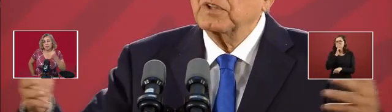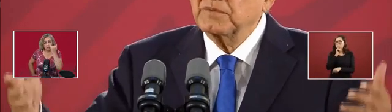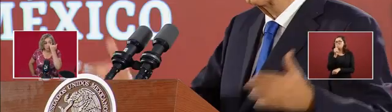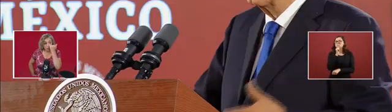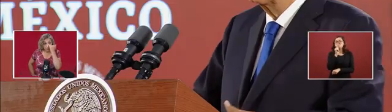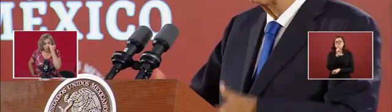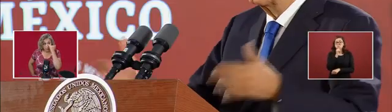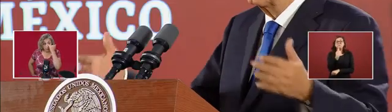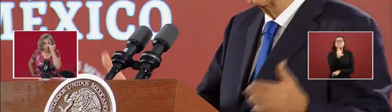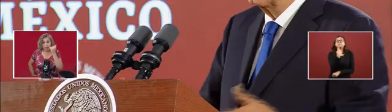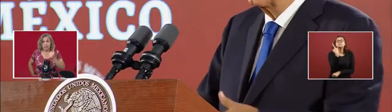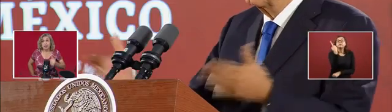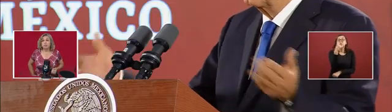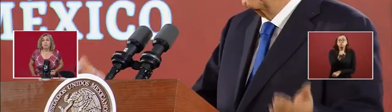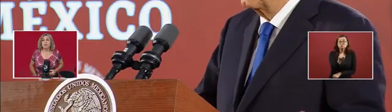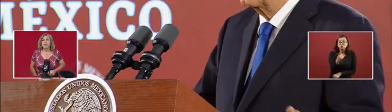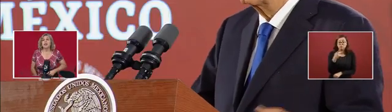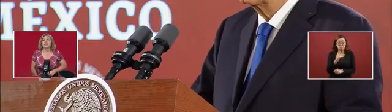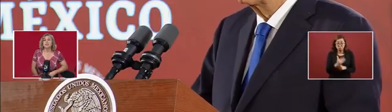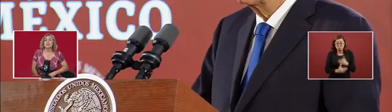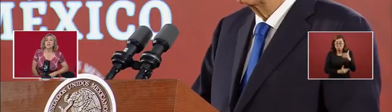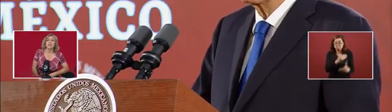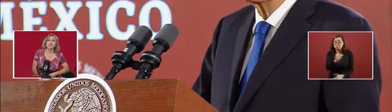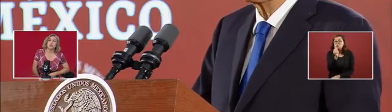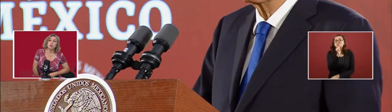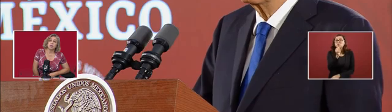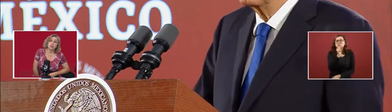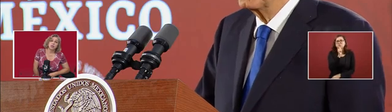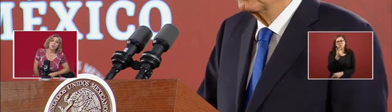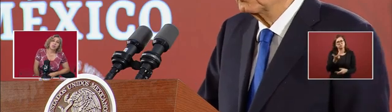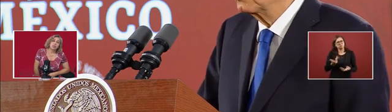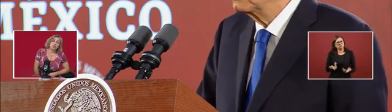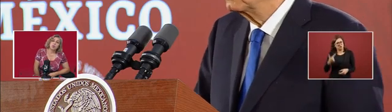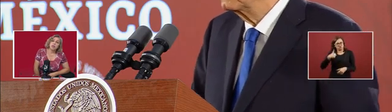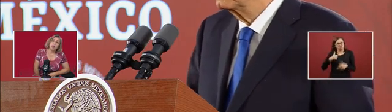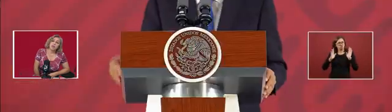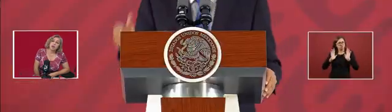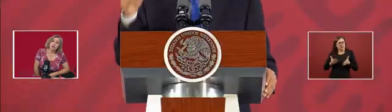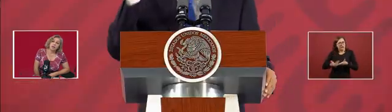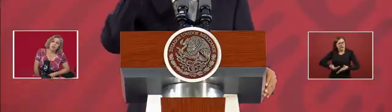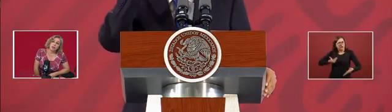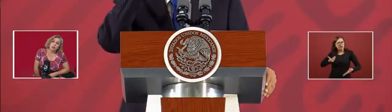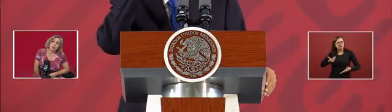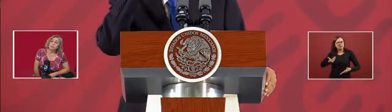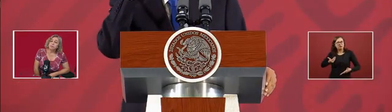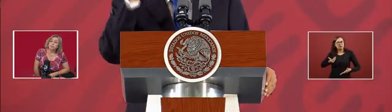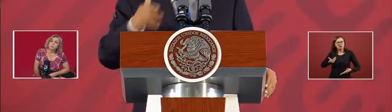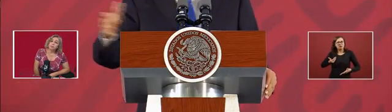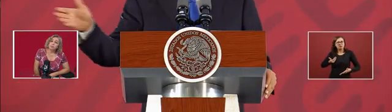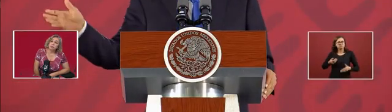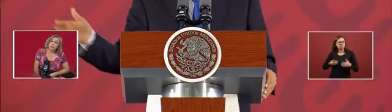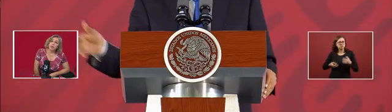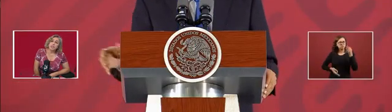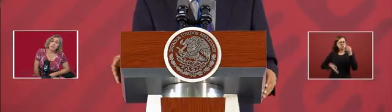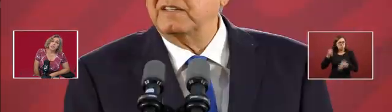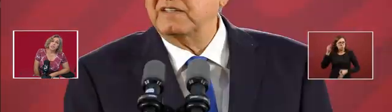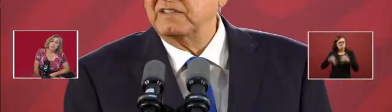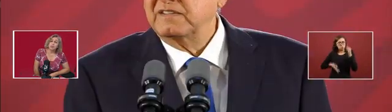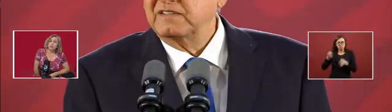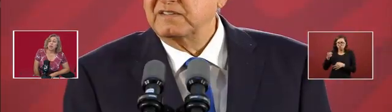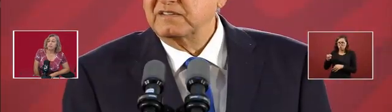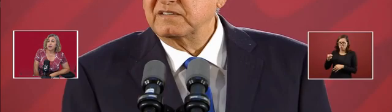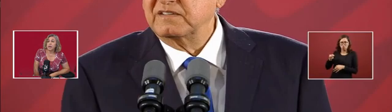answer it yesterday. preguntarle, presidente, I want to ask la you, CFE ha pagado más de 1.200 millones de dólares is it por true el that they've paid portuguismo de dependencias federales? Esto en